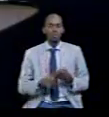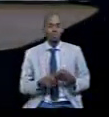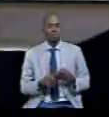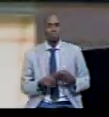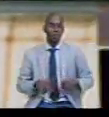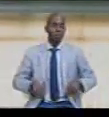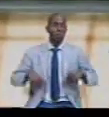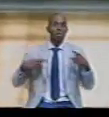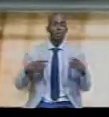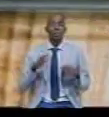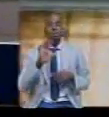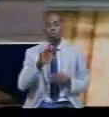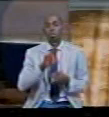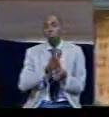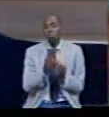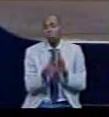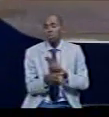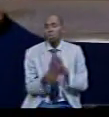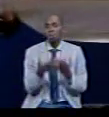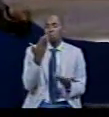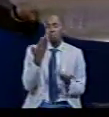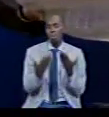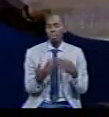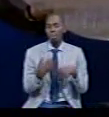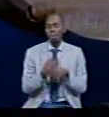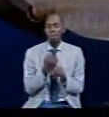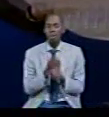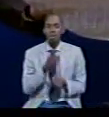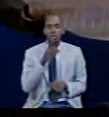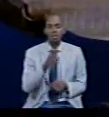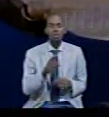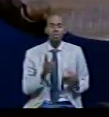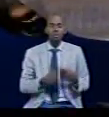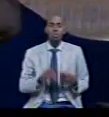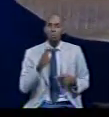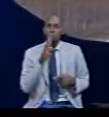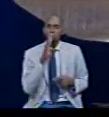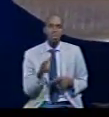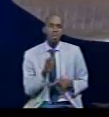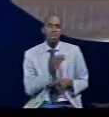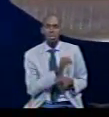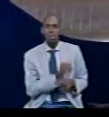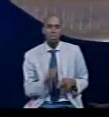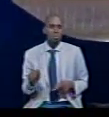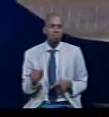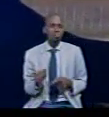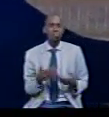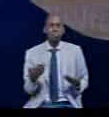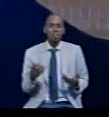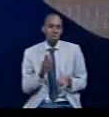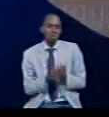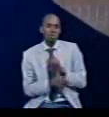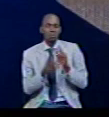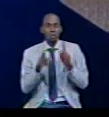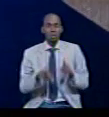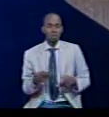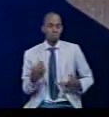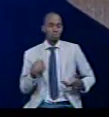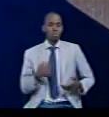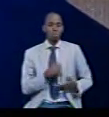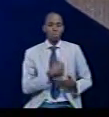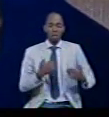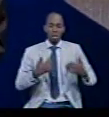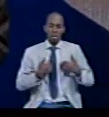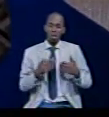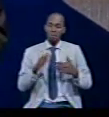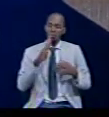Your repentance might make you to be a favorite of God, just like we have been reconciled to God. You too